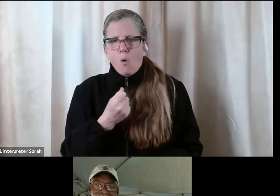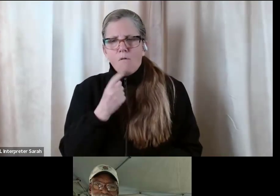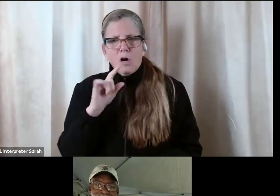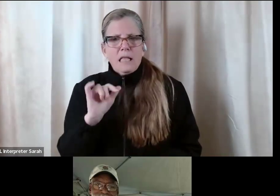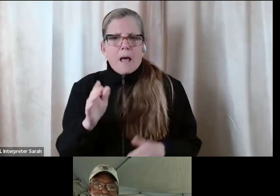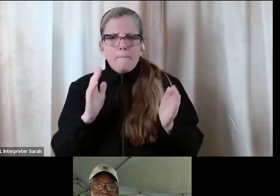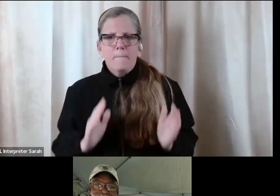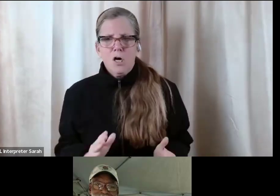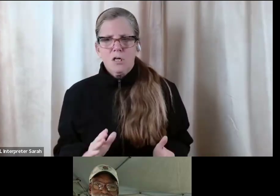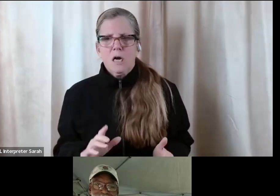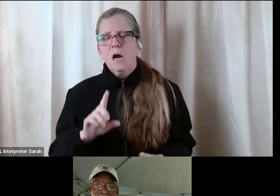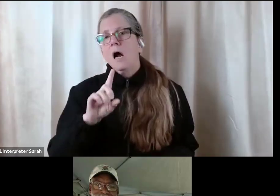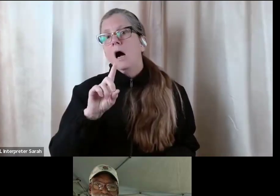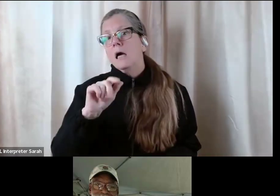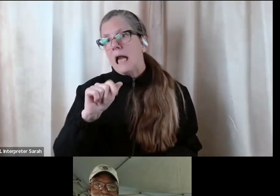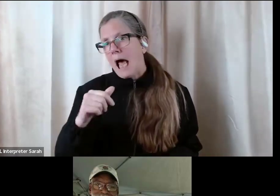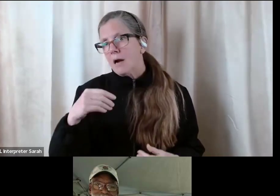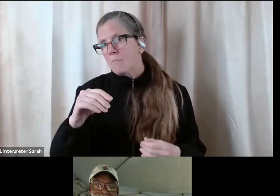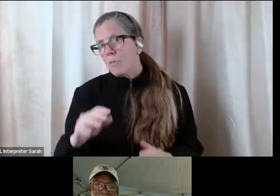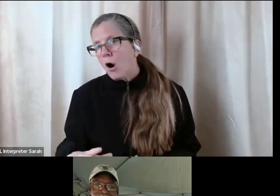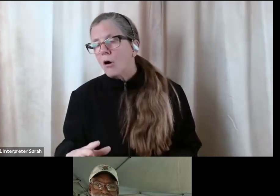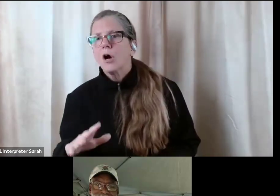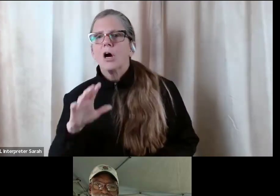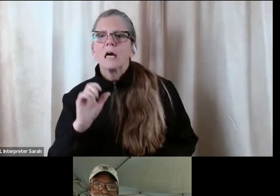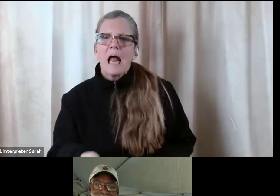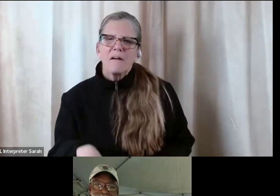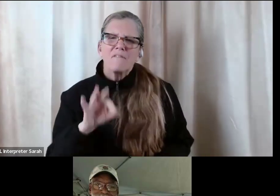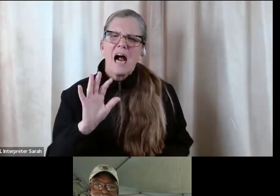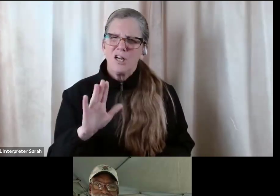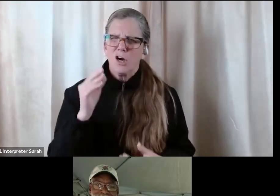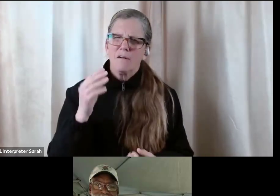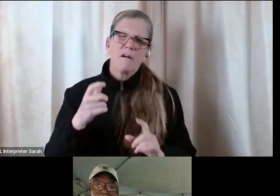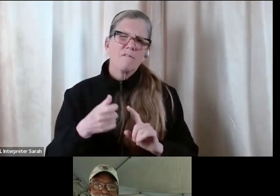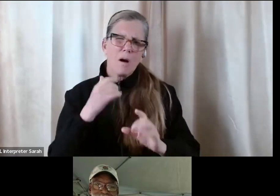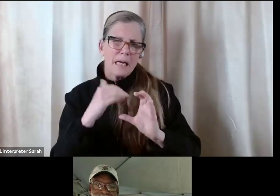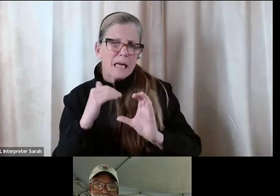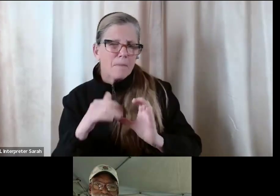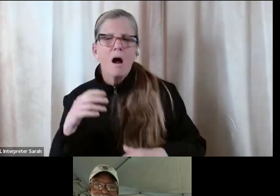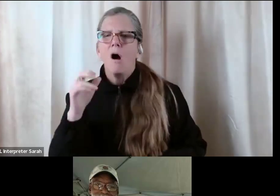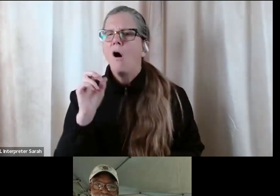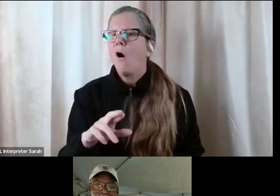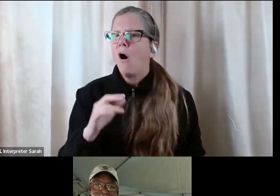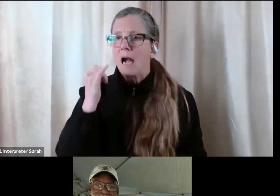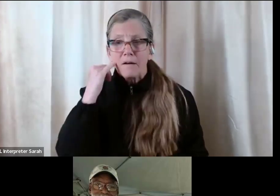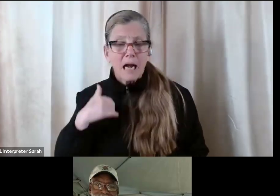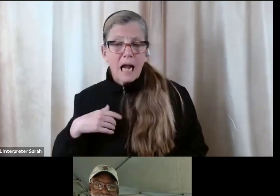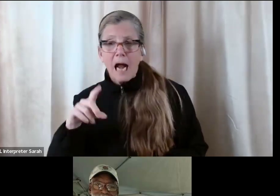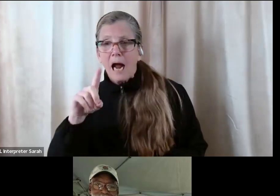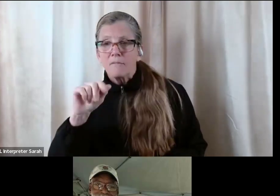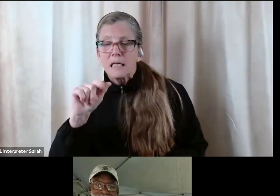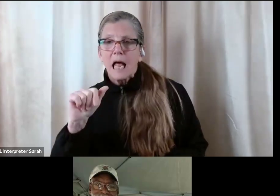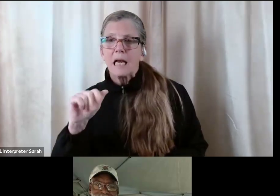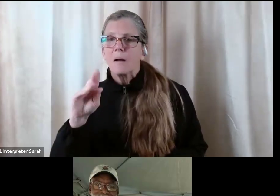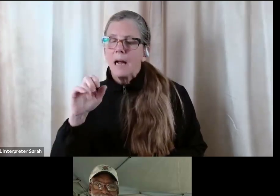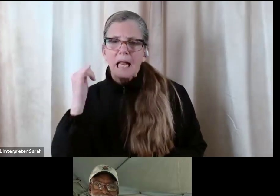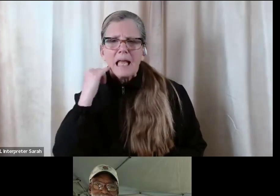basically keys off of email, they'll find your information and do it that way. If they have a database that, keys email to name, they could do